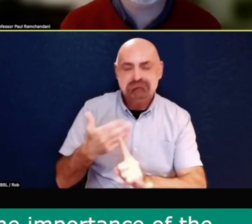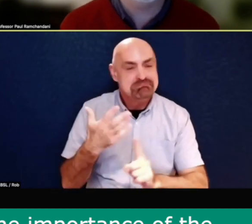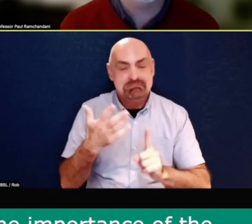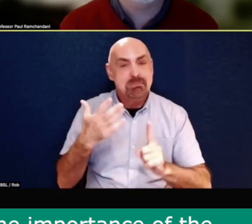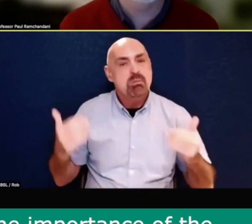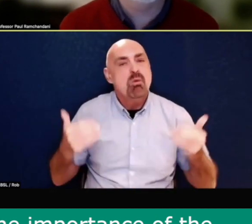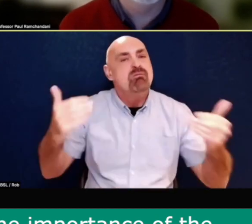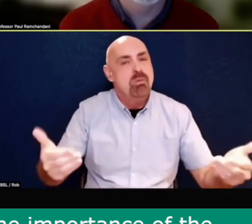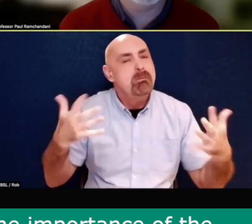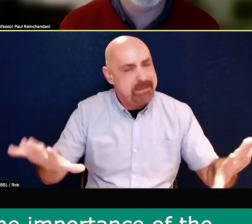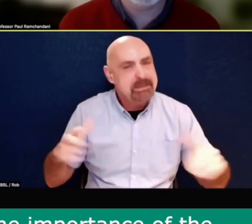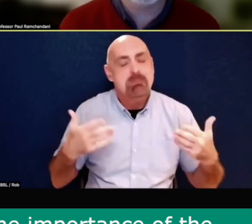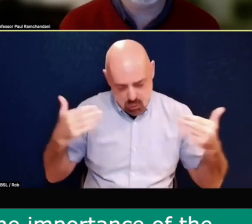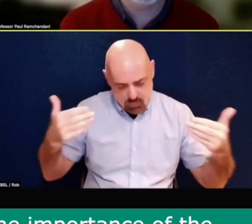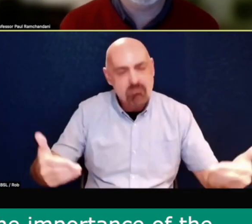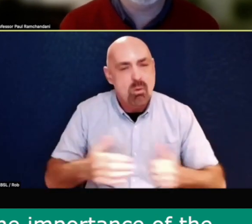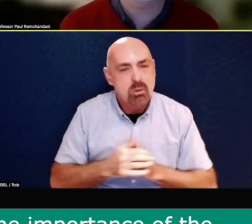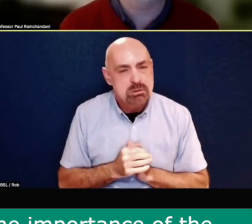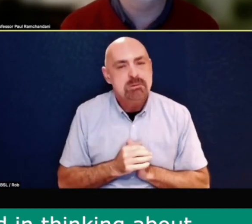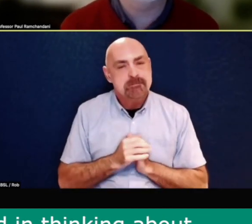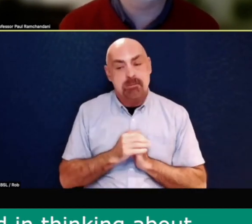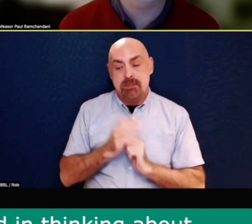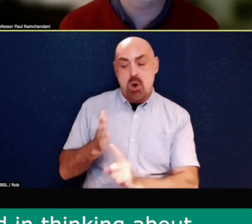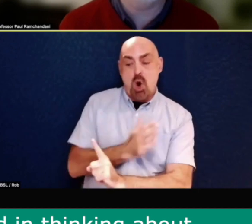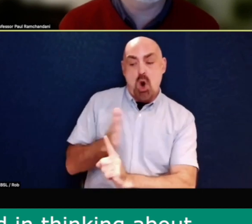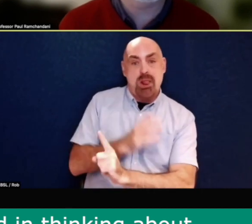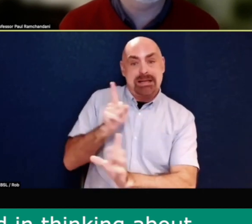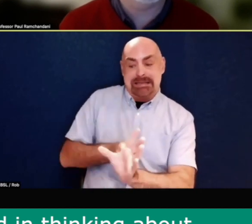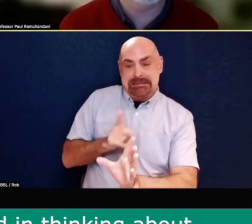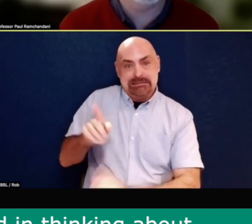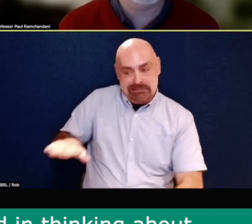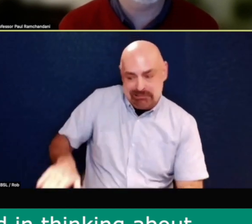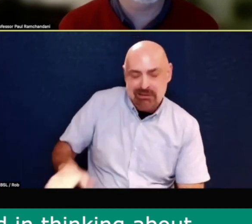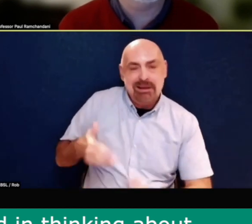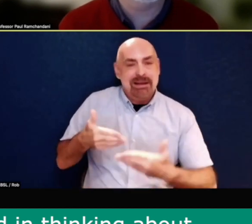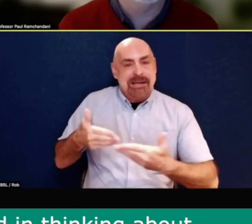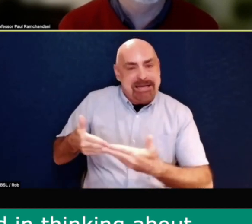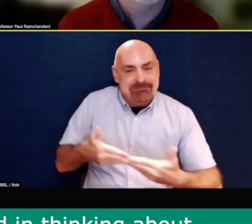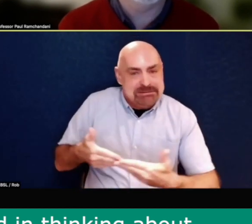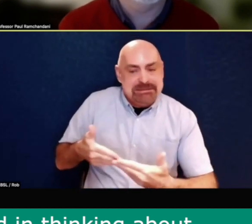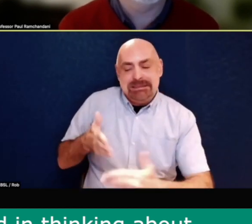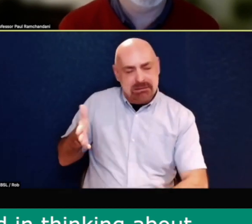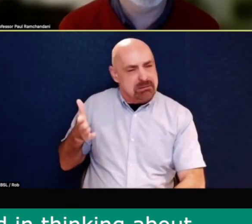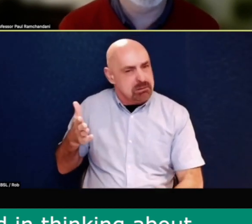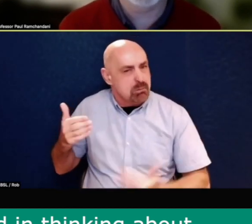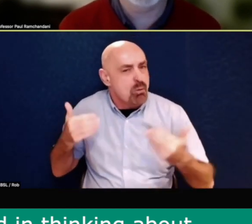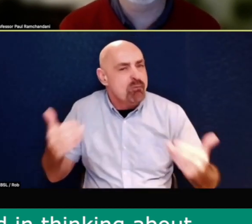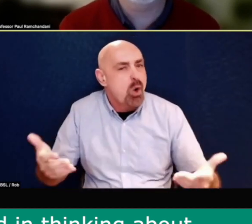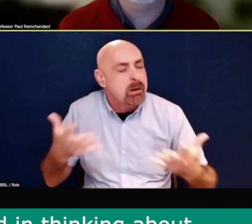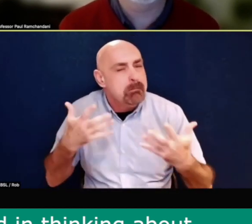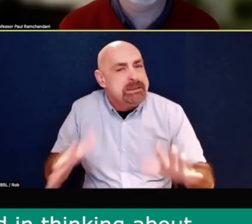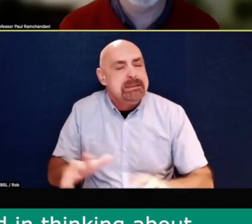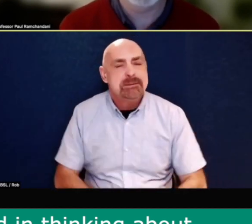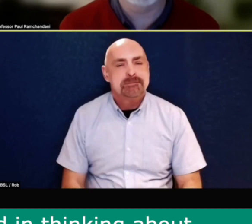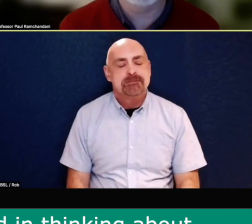our understanding of the importance of the early years and the importance of infancy and early childhood in thinking about